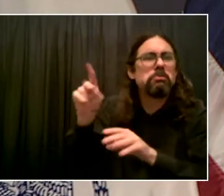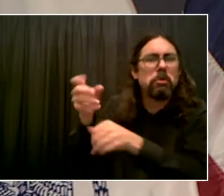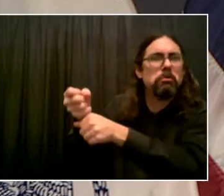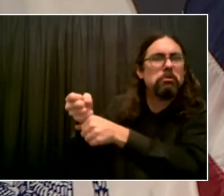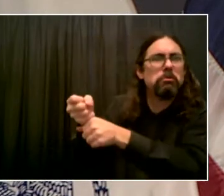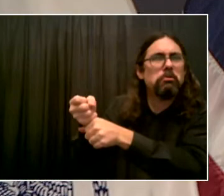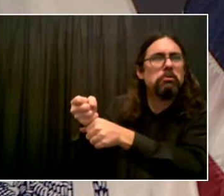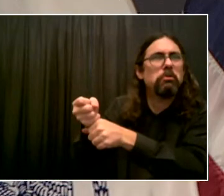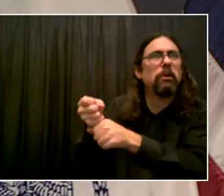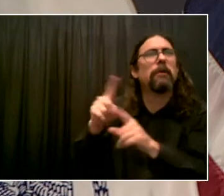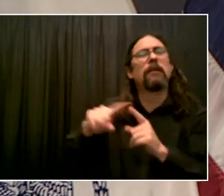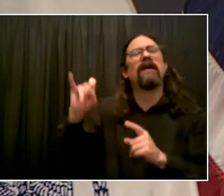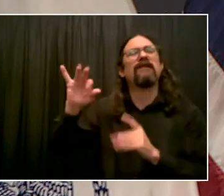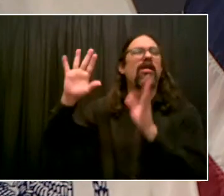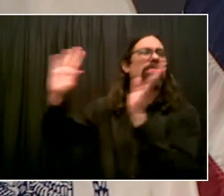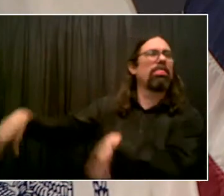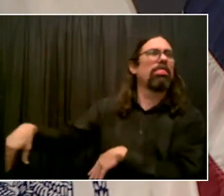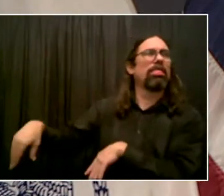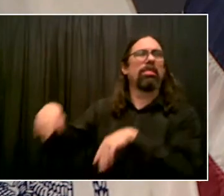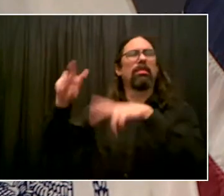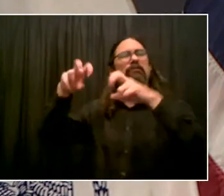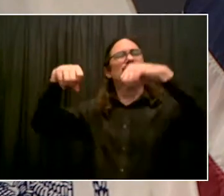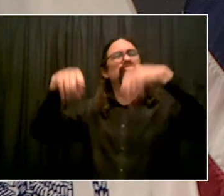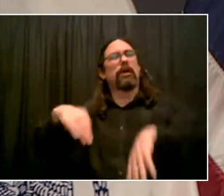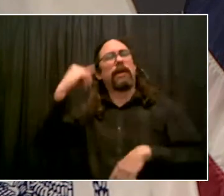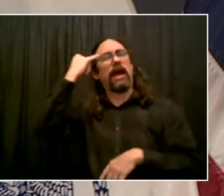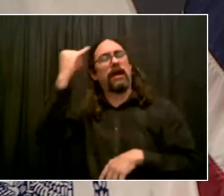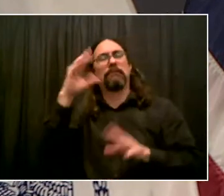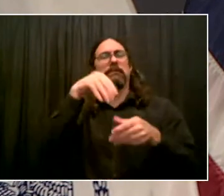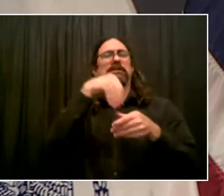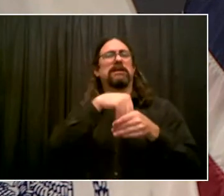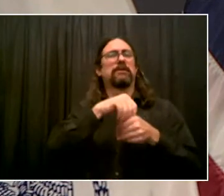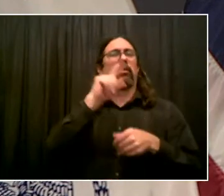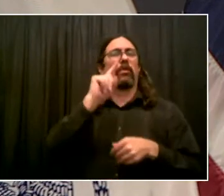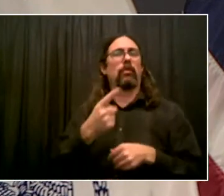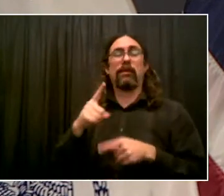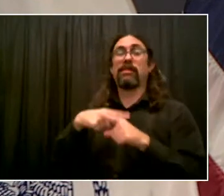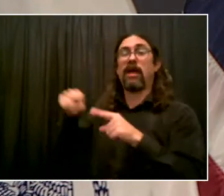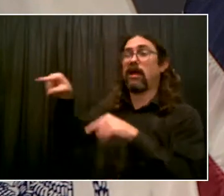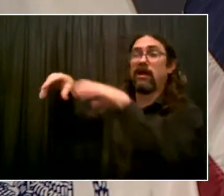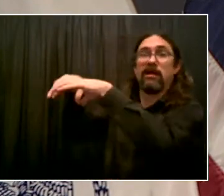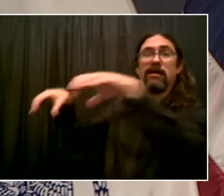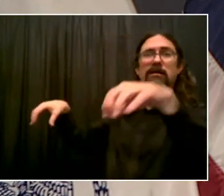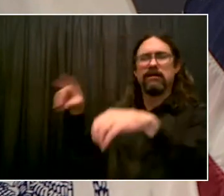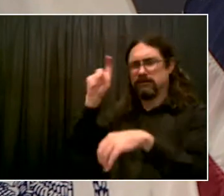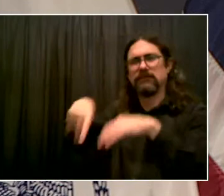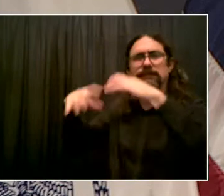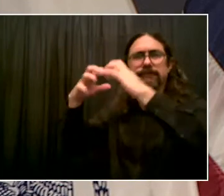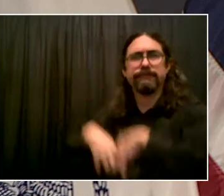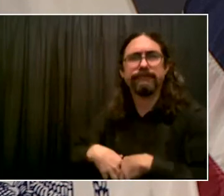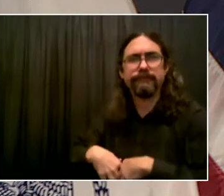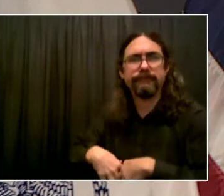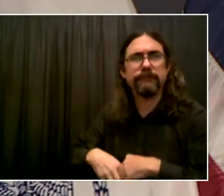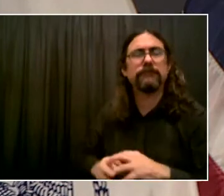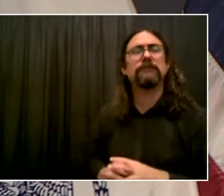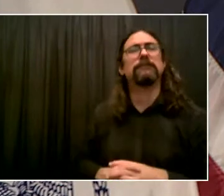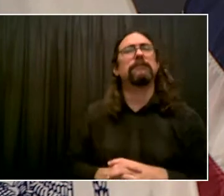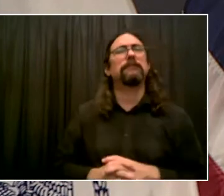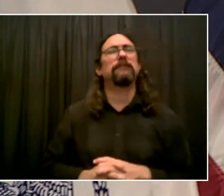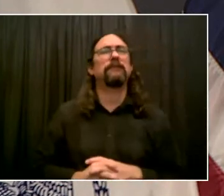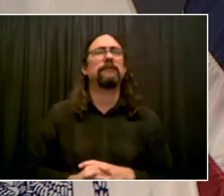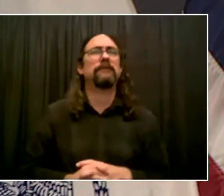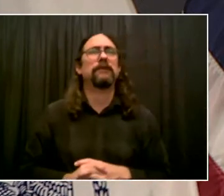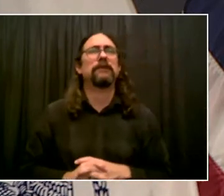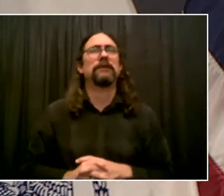use it. But I would bring it all together, Yehuda, and say the outdoor dining has had a miraculous impact on this city. It